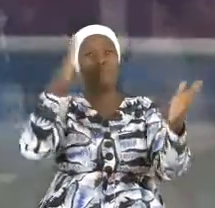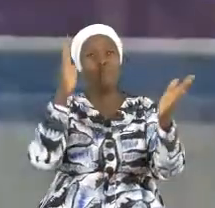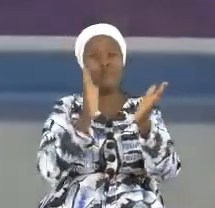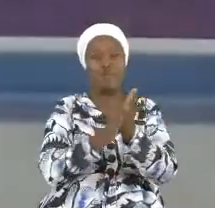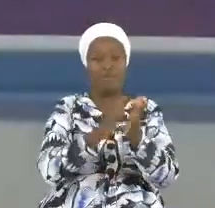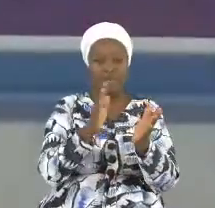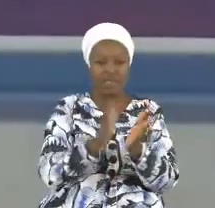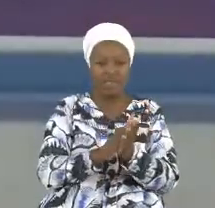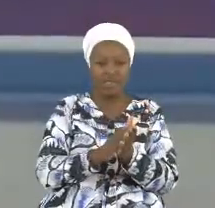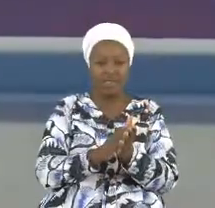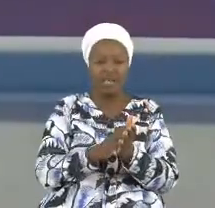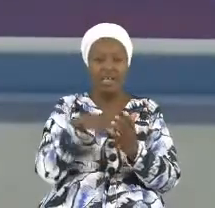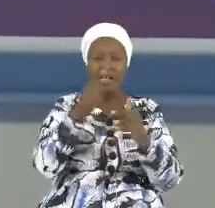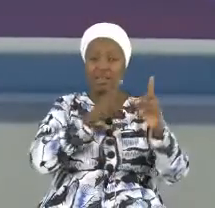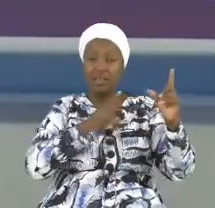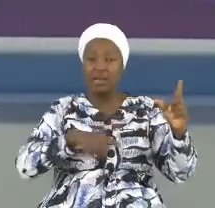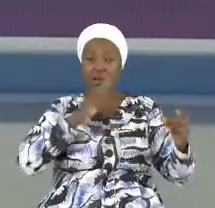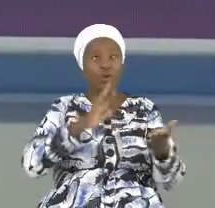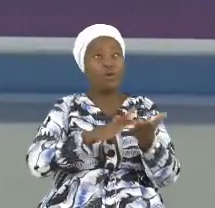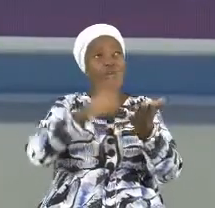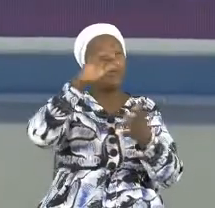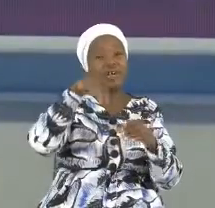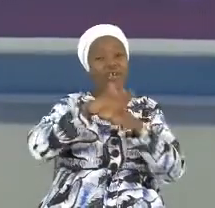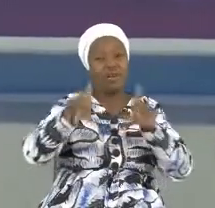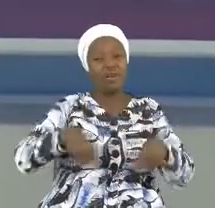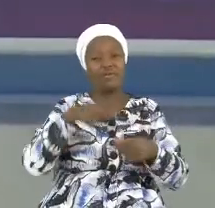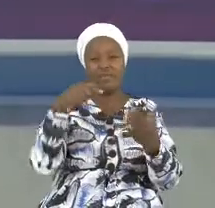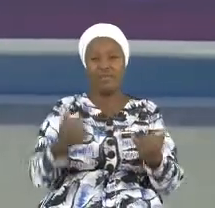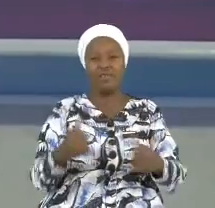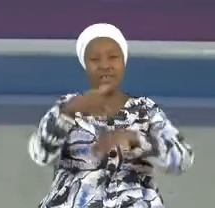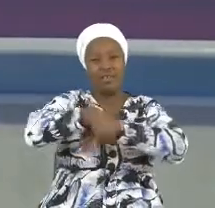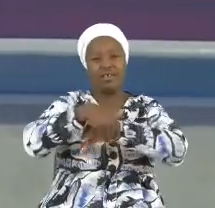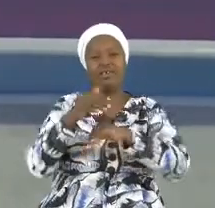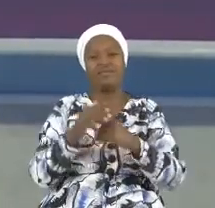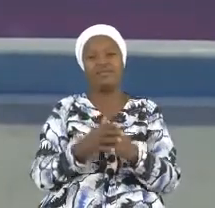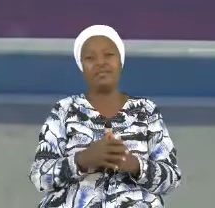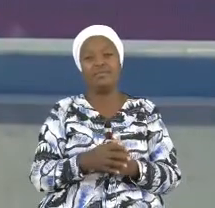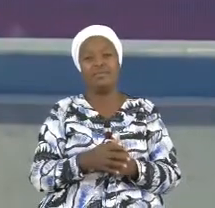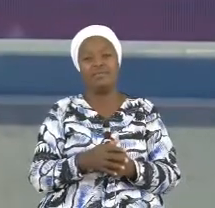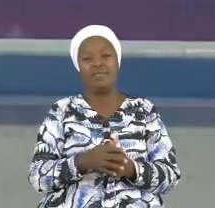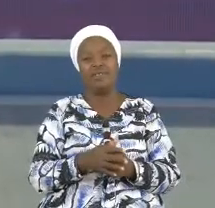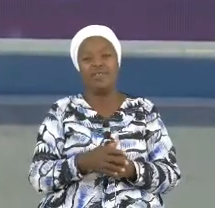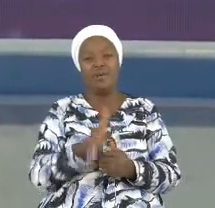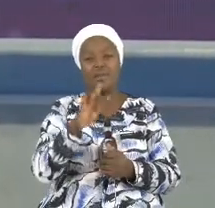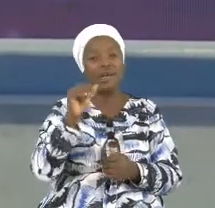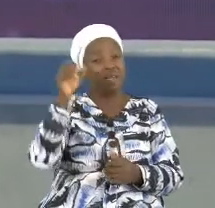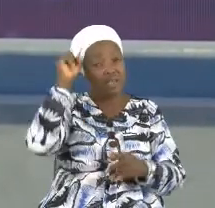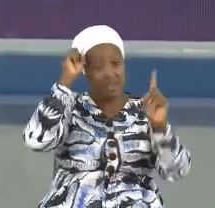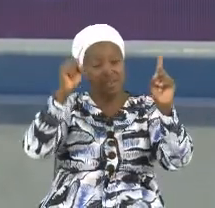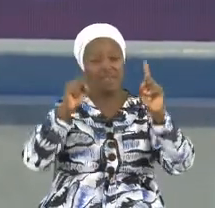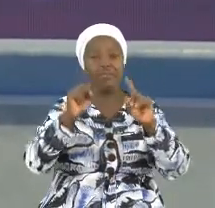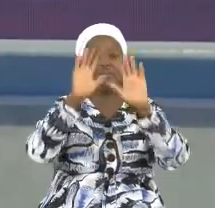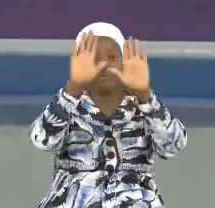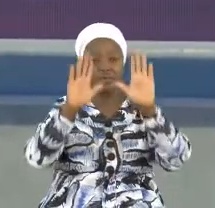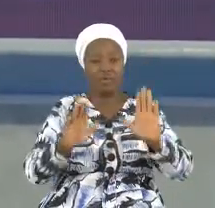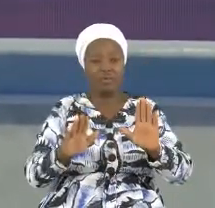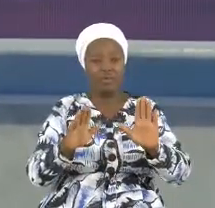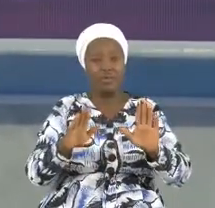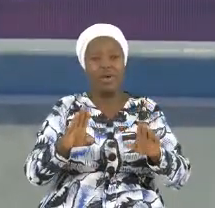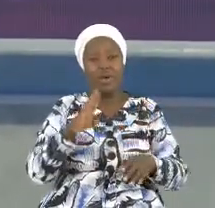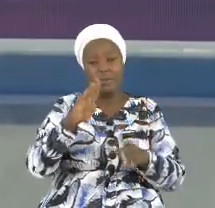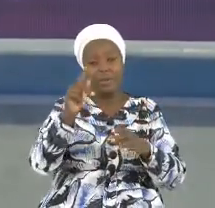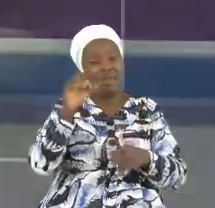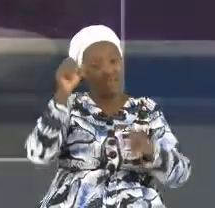glorified in your life tonight. By his miracle, by his healing, by his